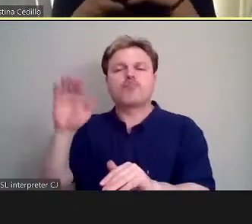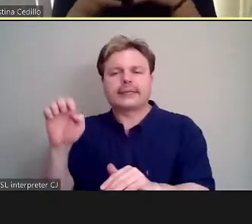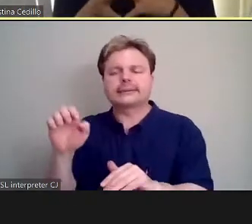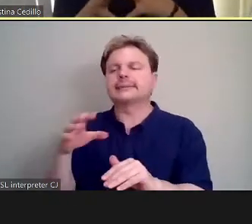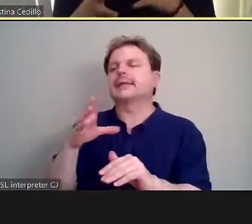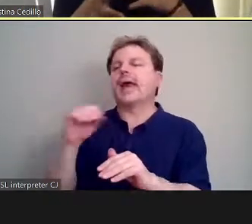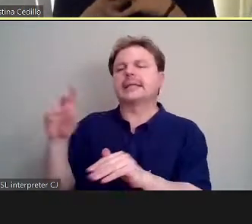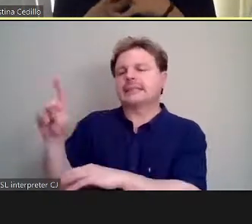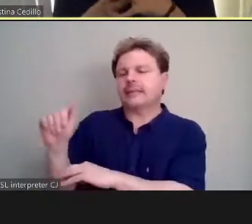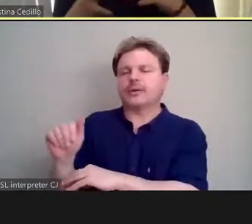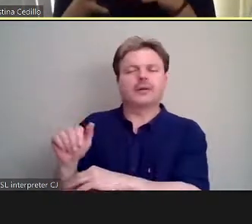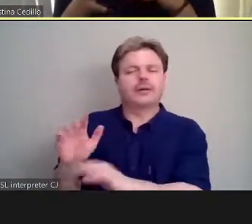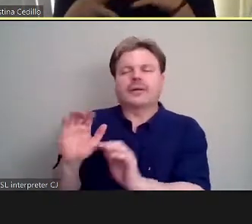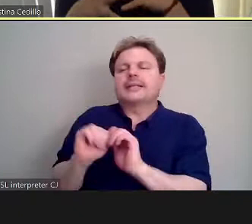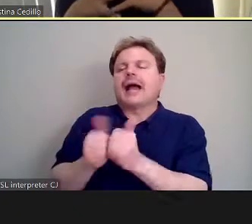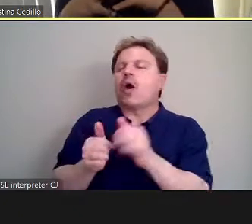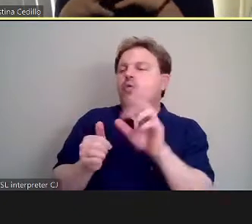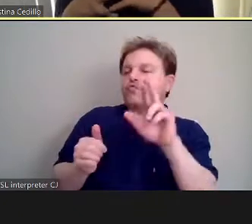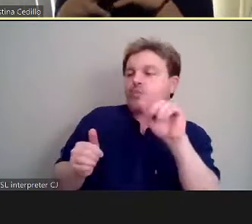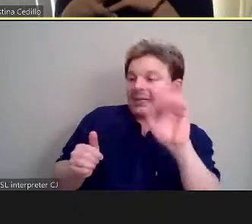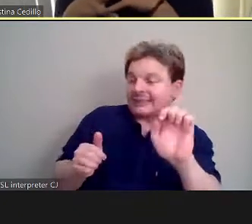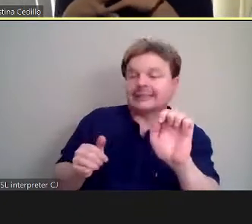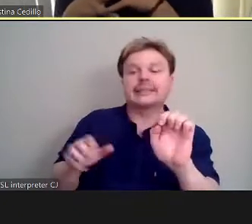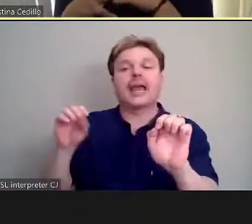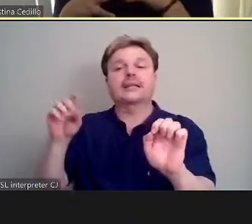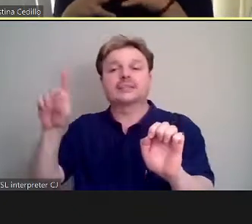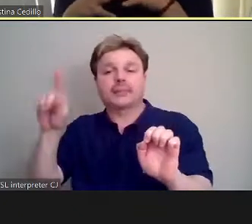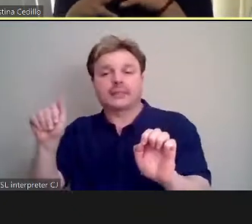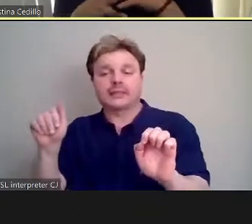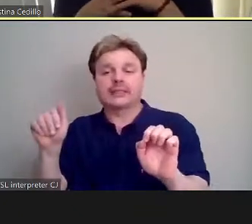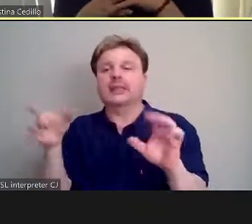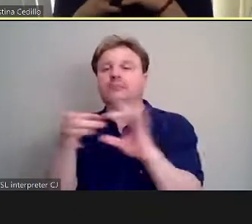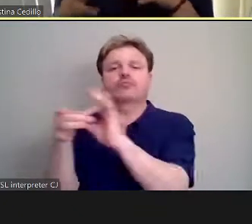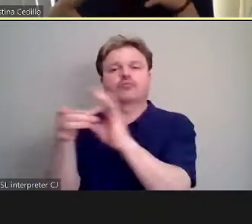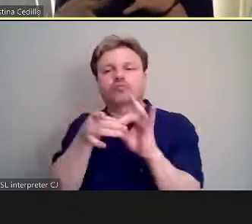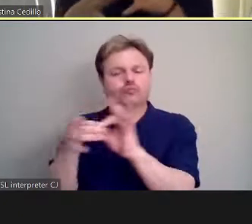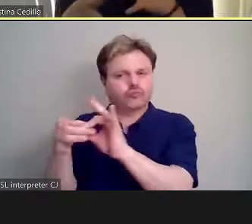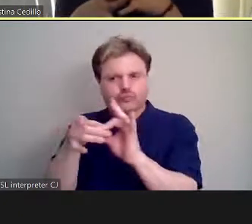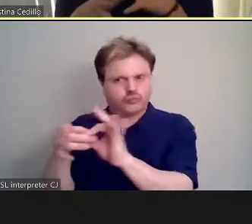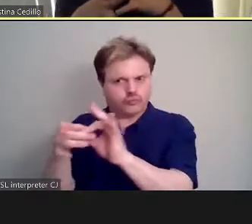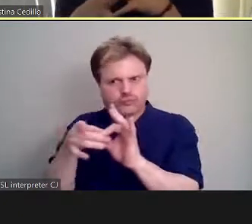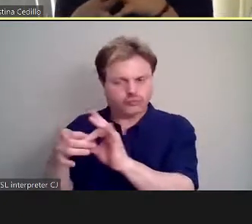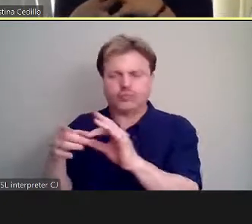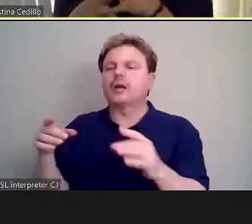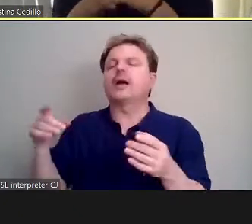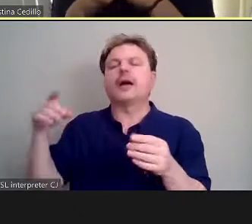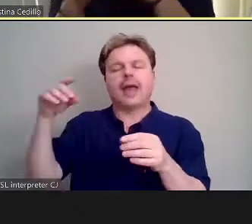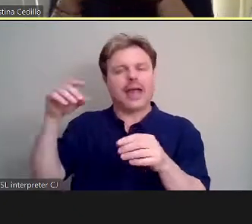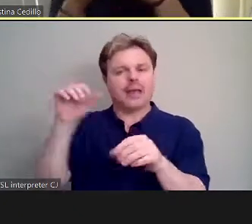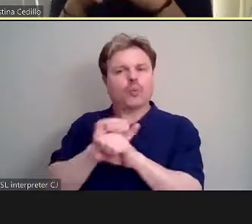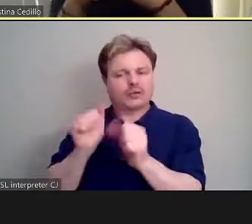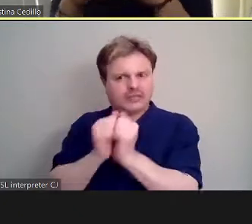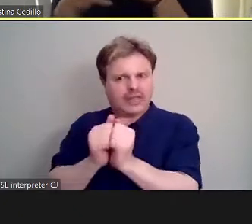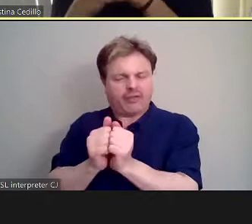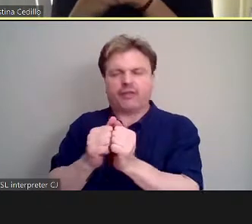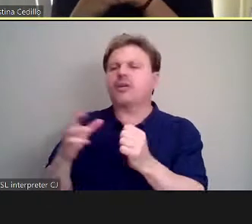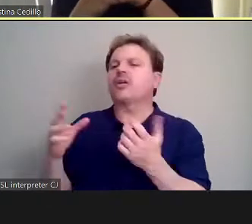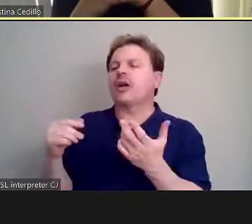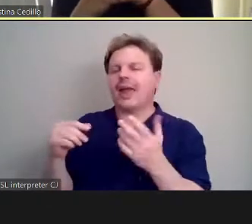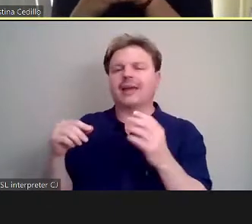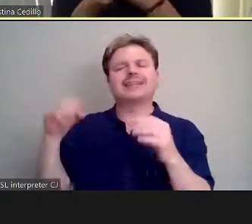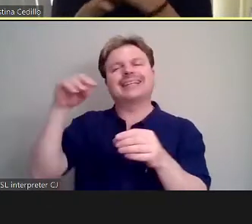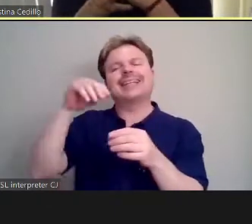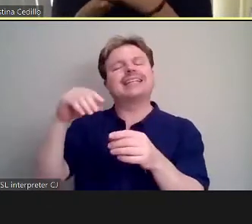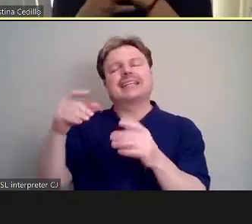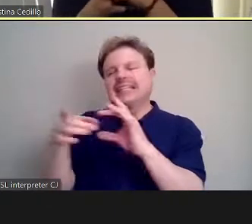disability work together. They are interactive and interconstructive, so to speak. And that means